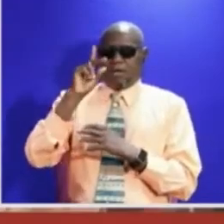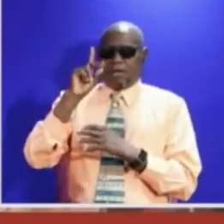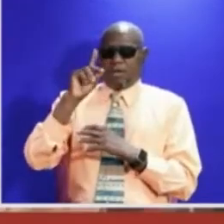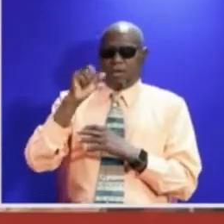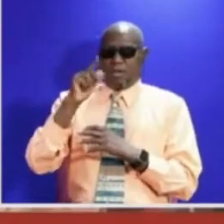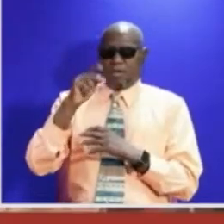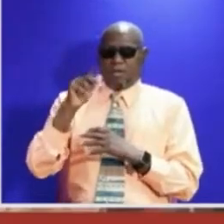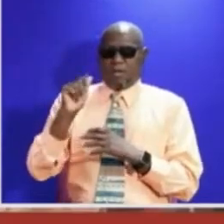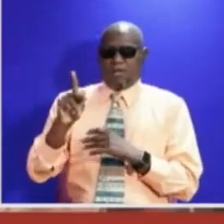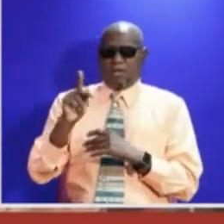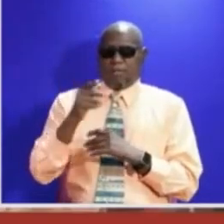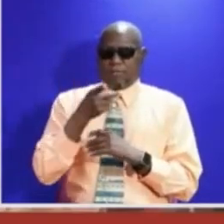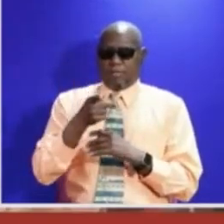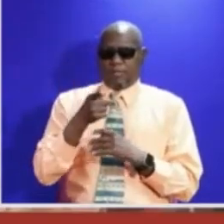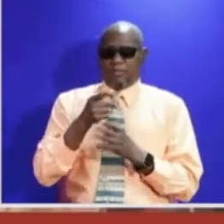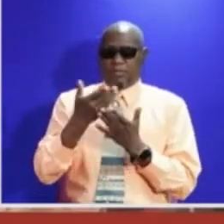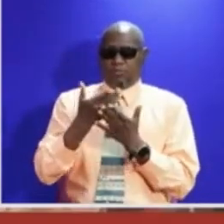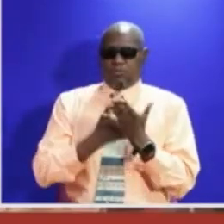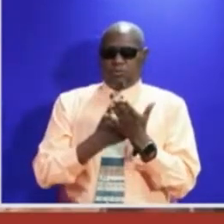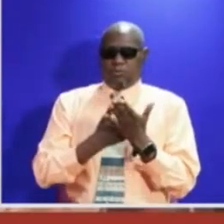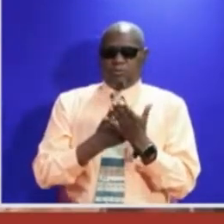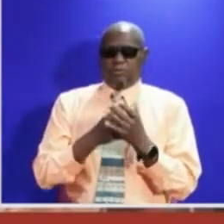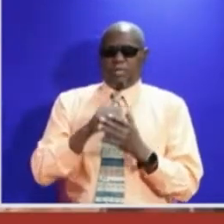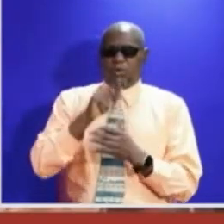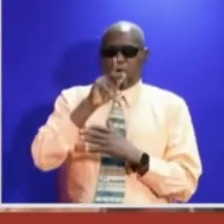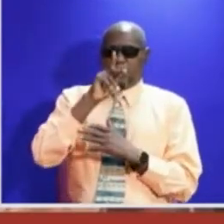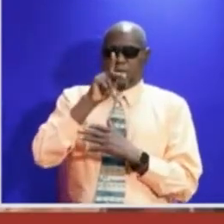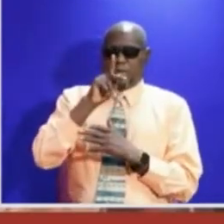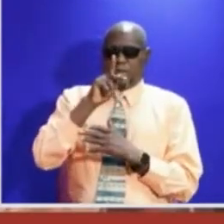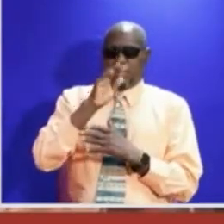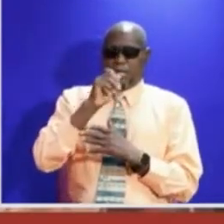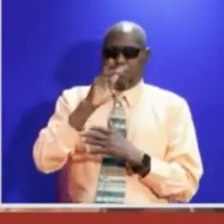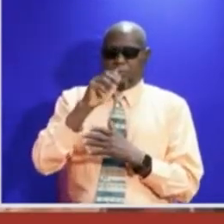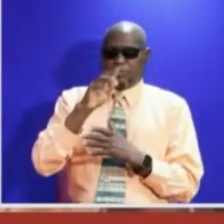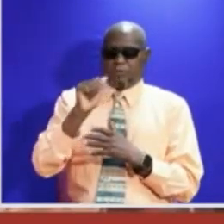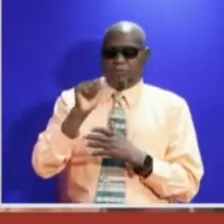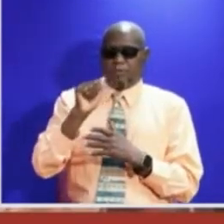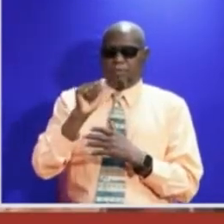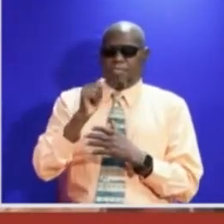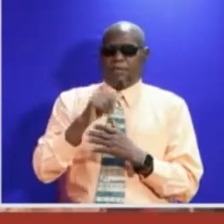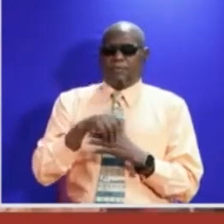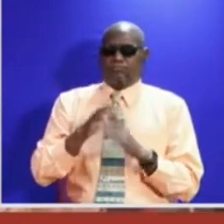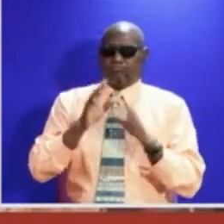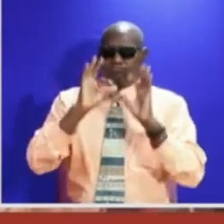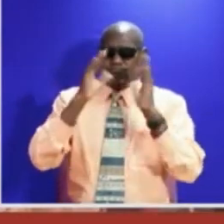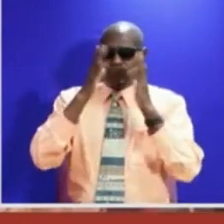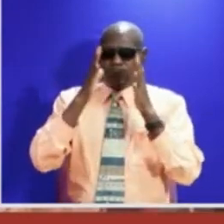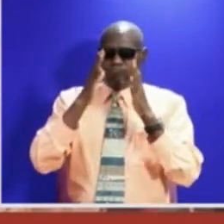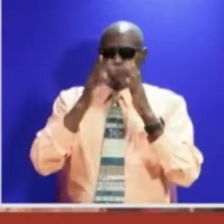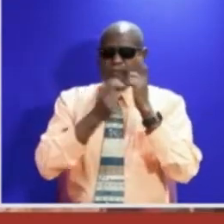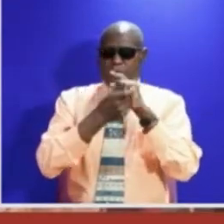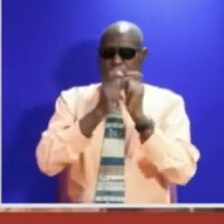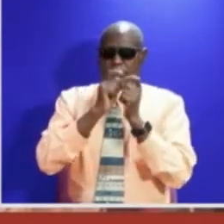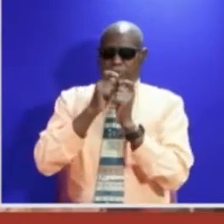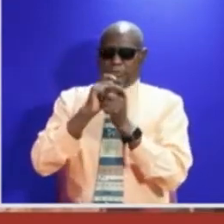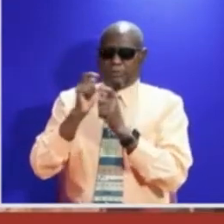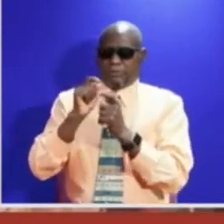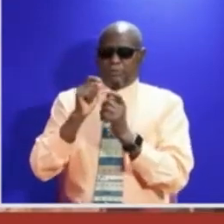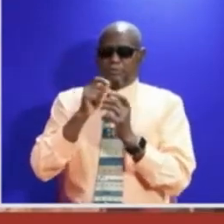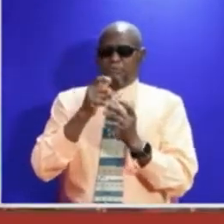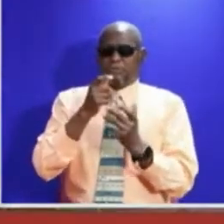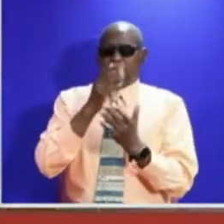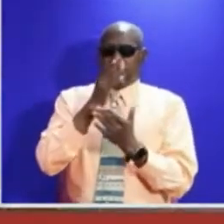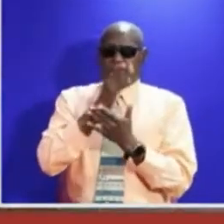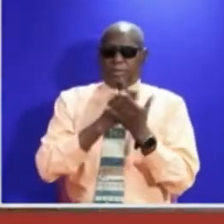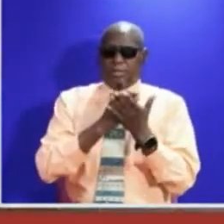Na muungano wa sekta binafsi nchini Kenya, KEPSA, umepongeza hatua ya kurekebisha baadhi ya vipengele